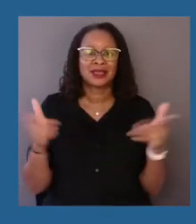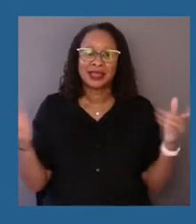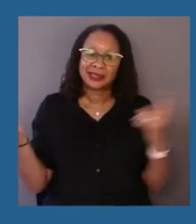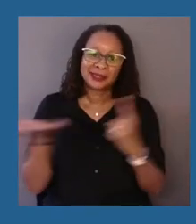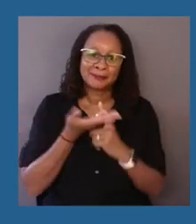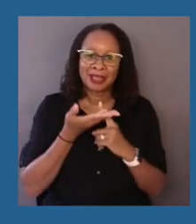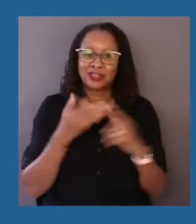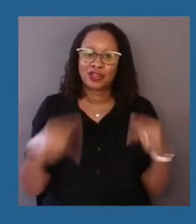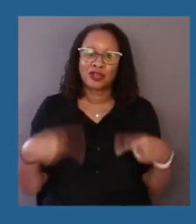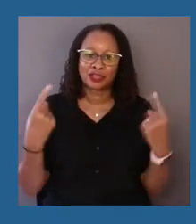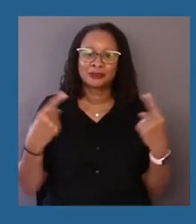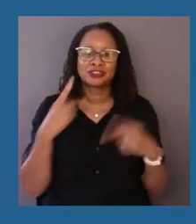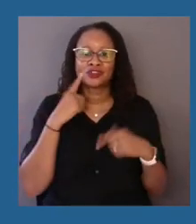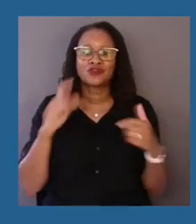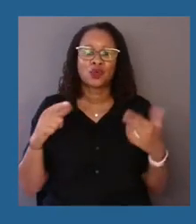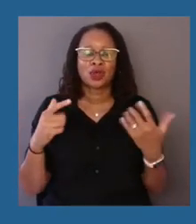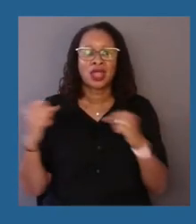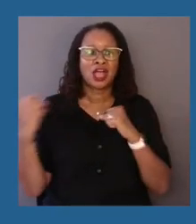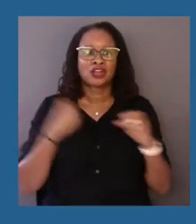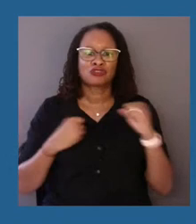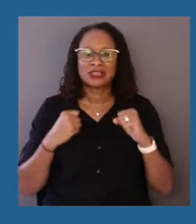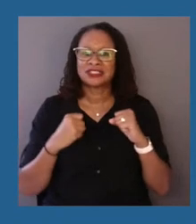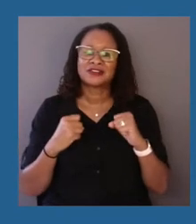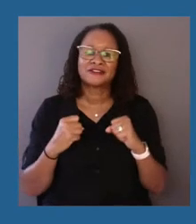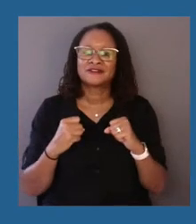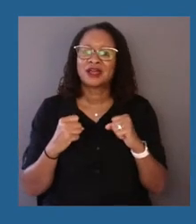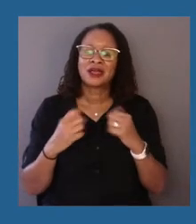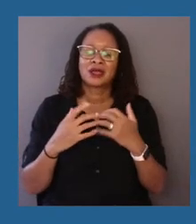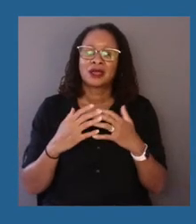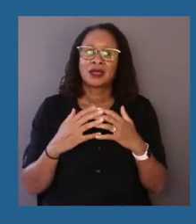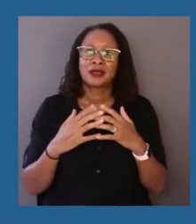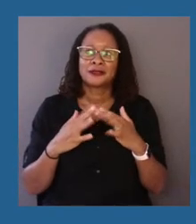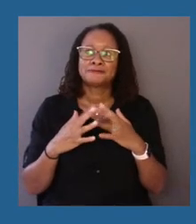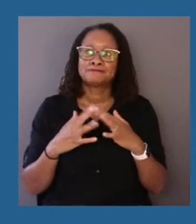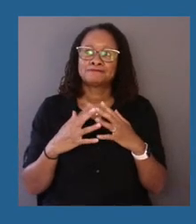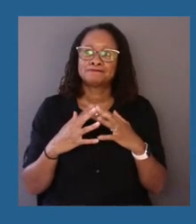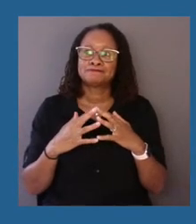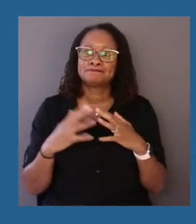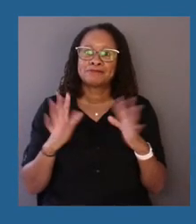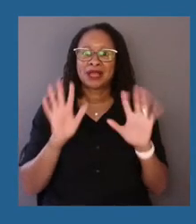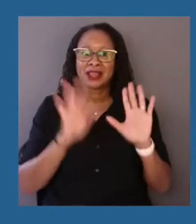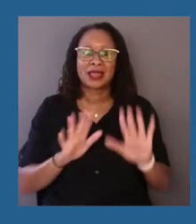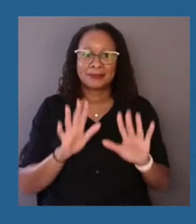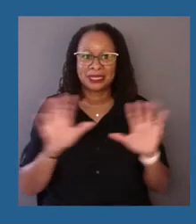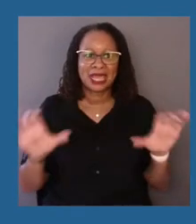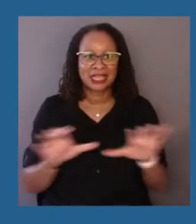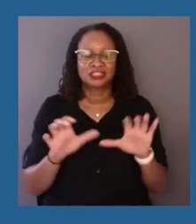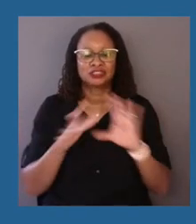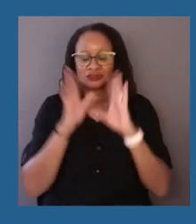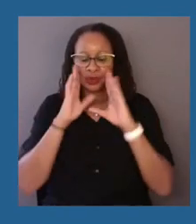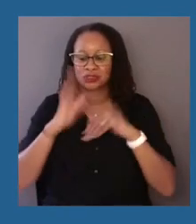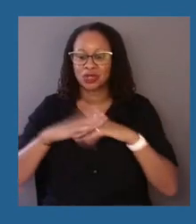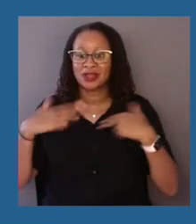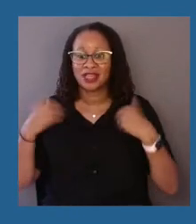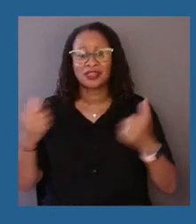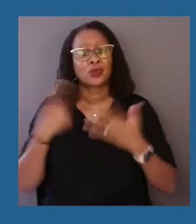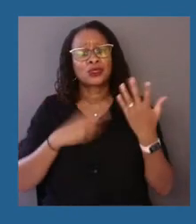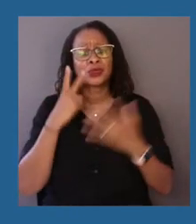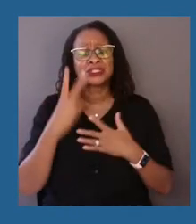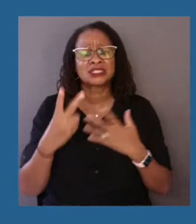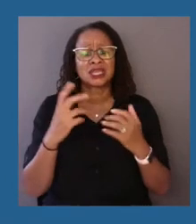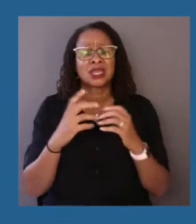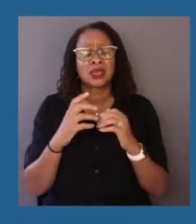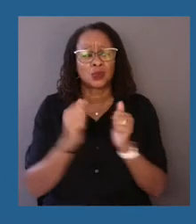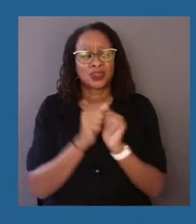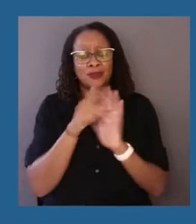for aggressive climate action in terms of health? And what would you like to see in terms of policy? Sure. Yeah.